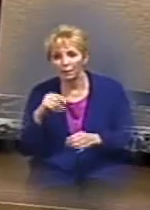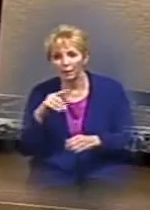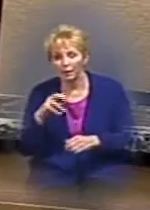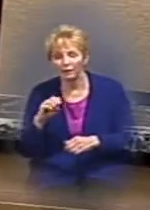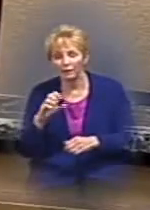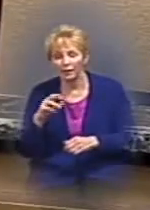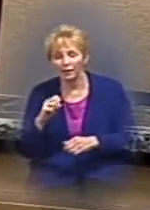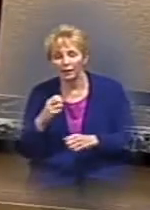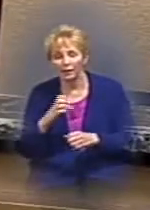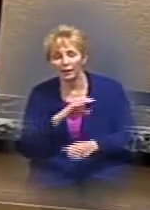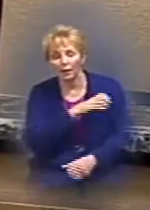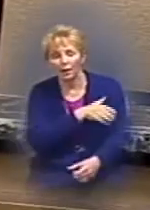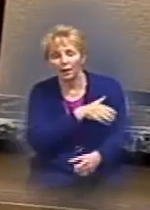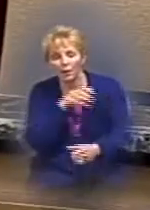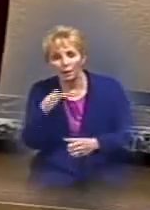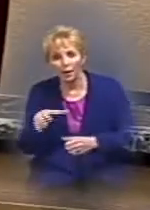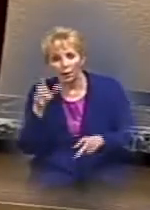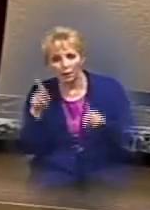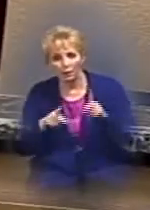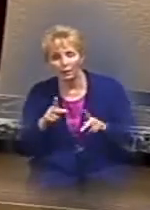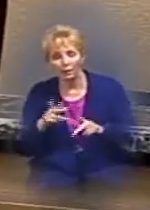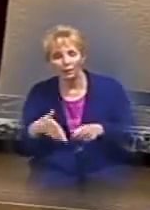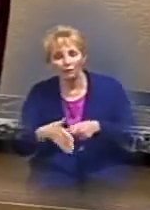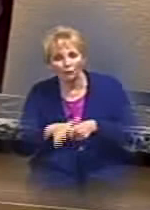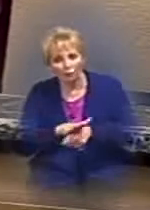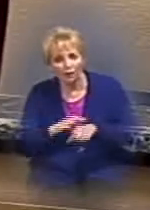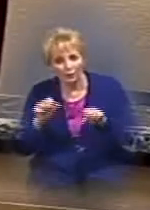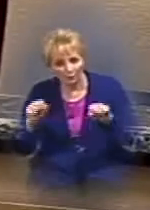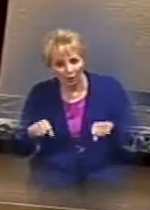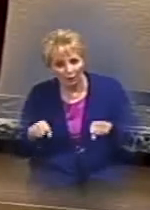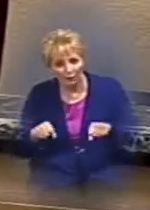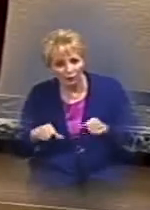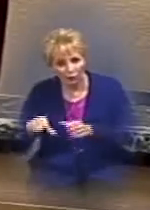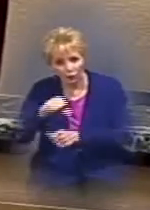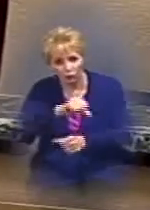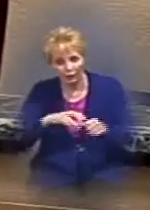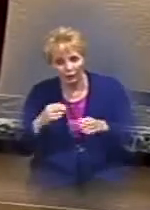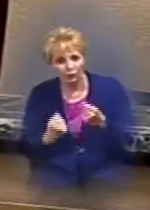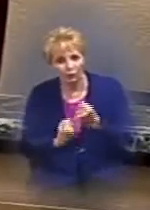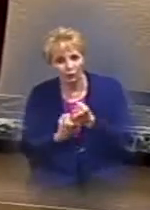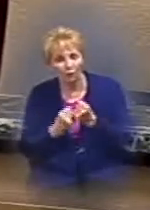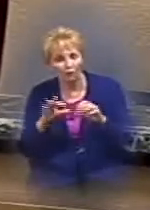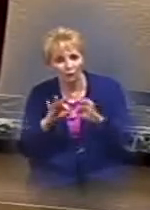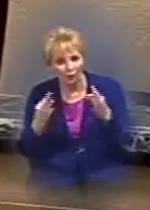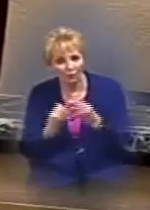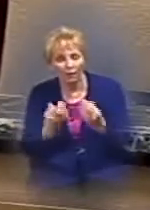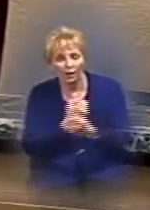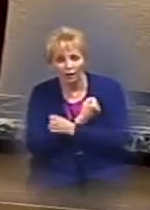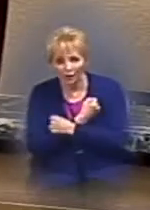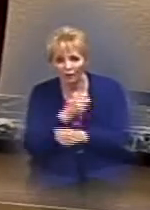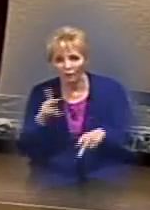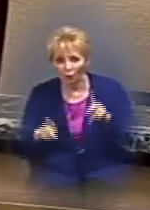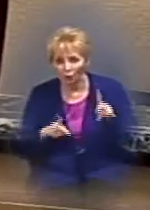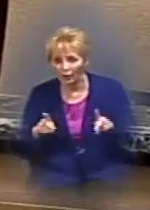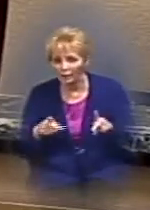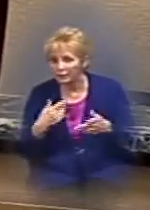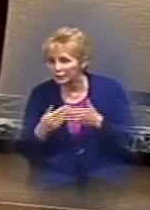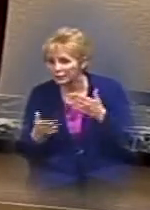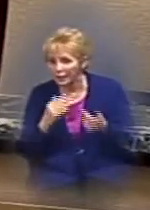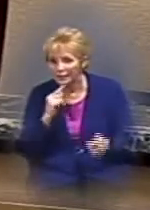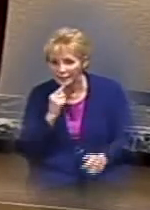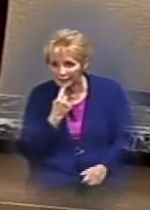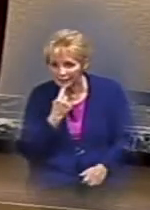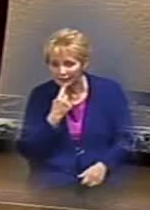empower people to live as whole, as fully as possible, surrounded and supported by family and loved ones, despite serious